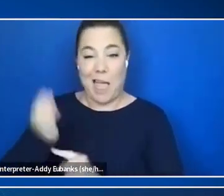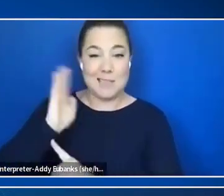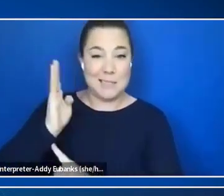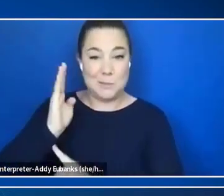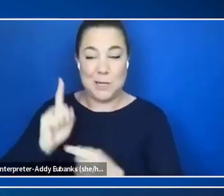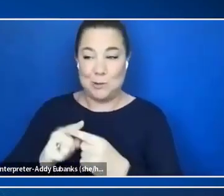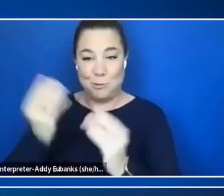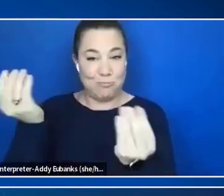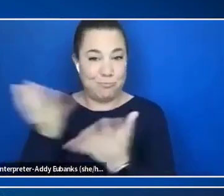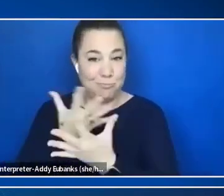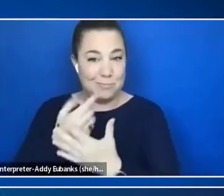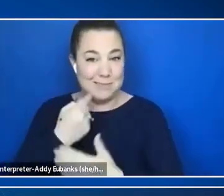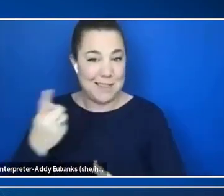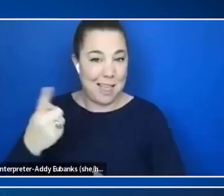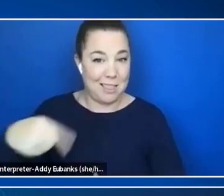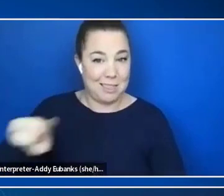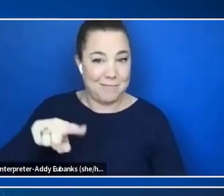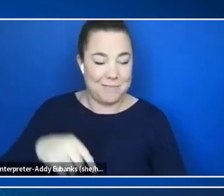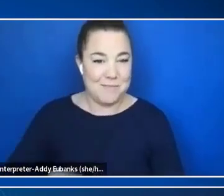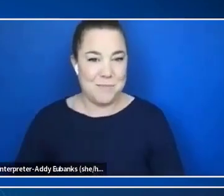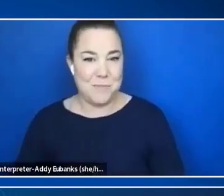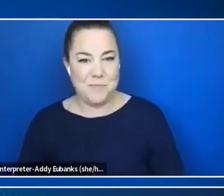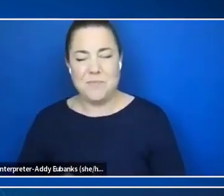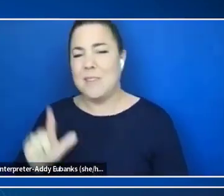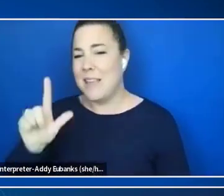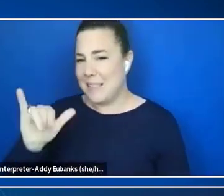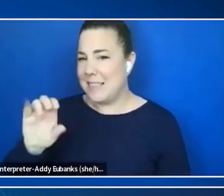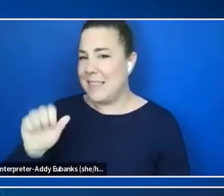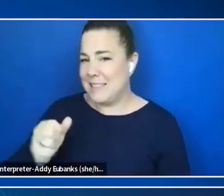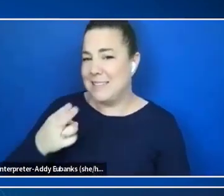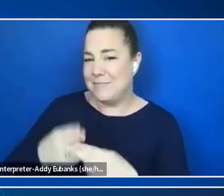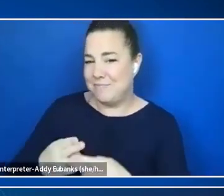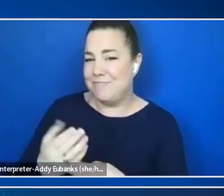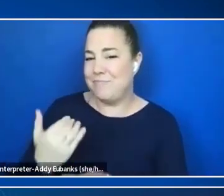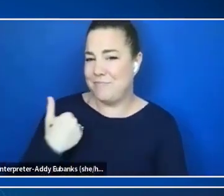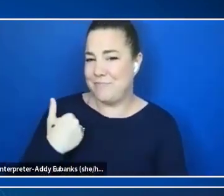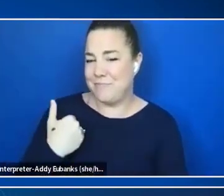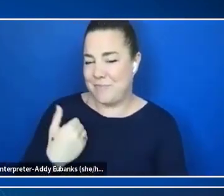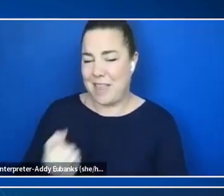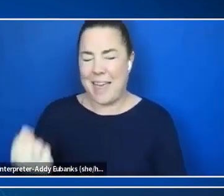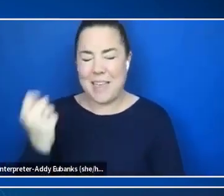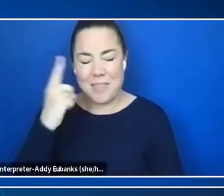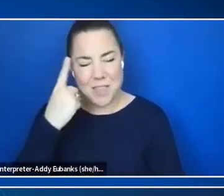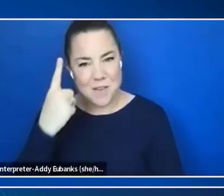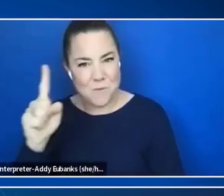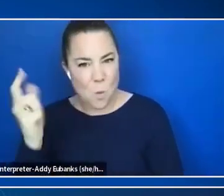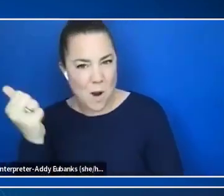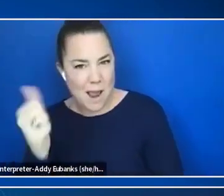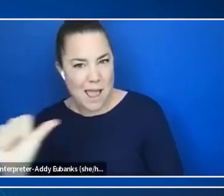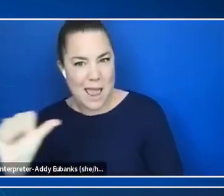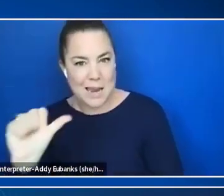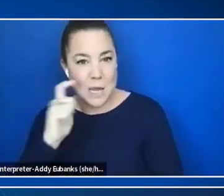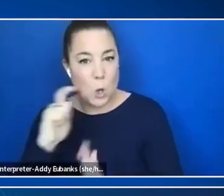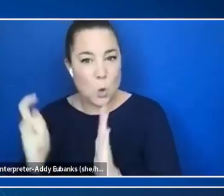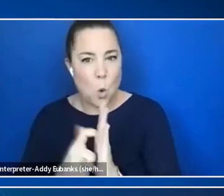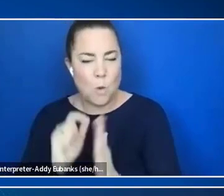What do they need to know? I think Lisa said it earlier. I would say for any notice of funding opportunity